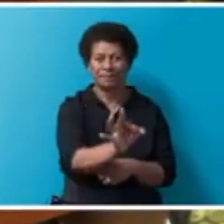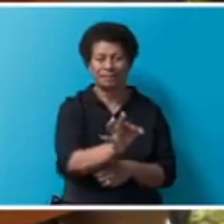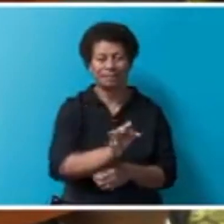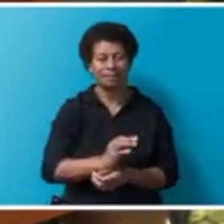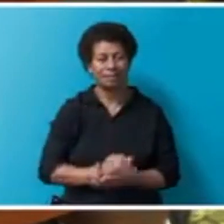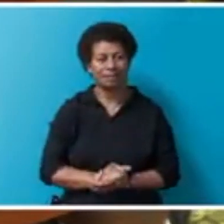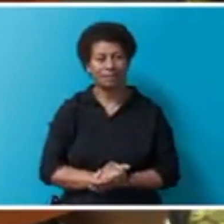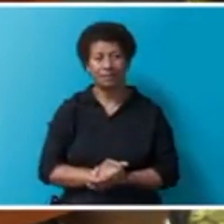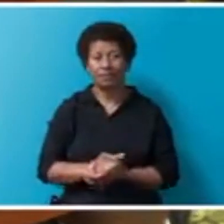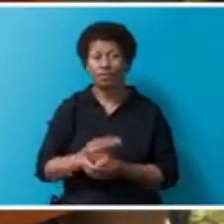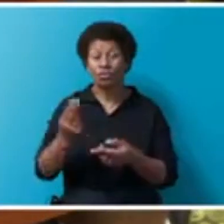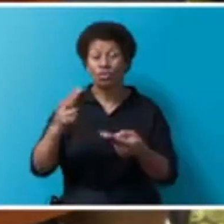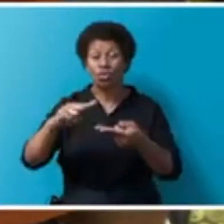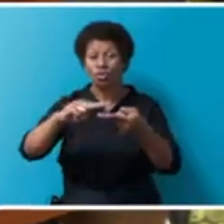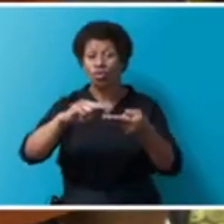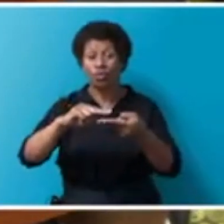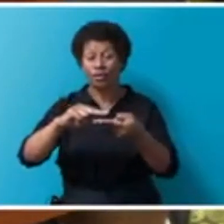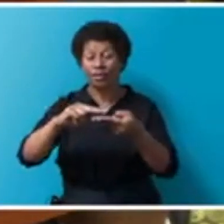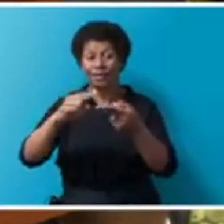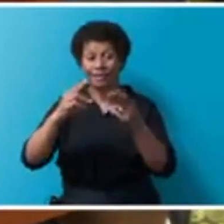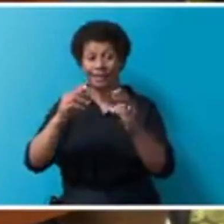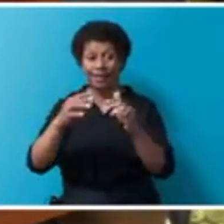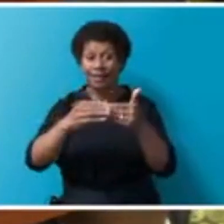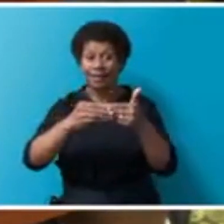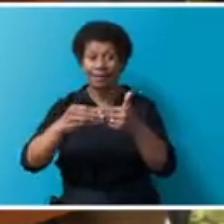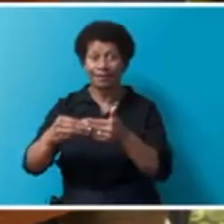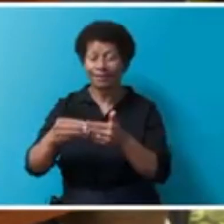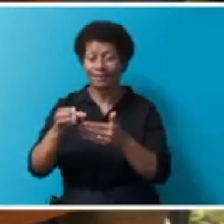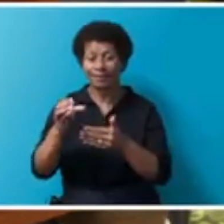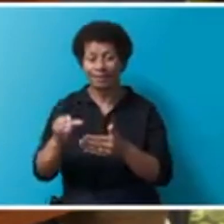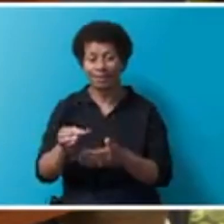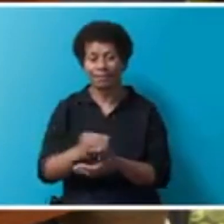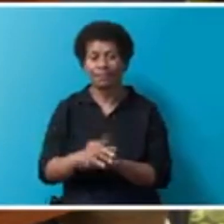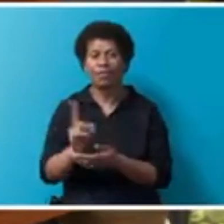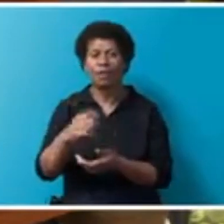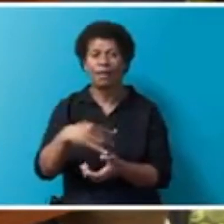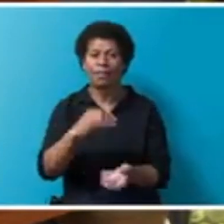Union leaders, of course, were harassed, arrested,